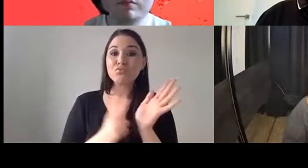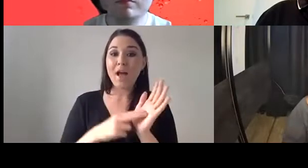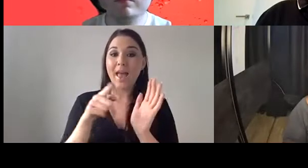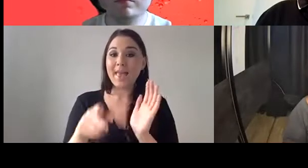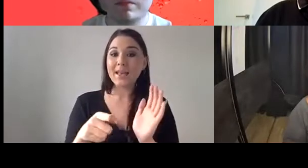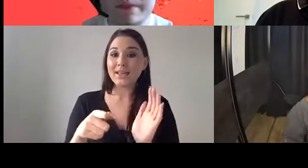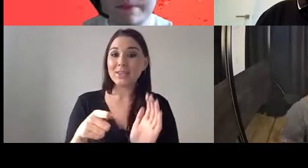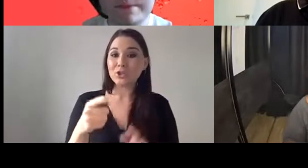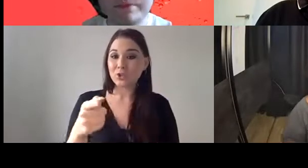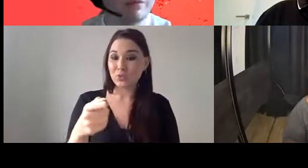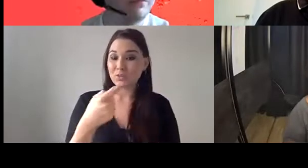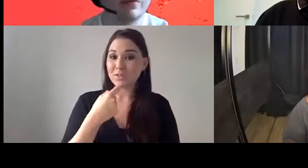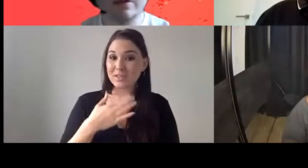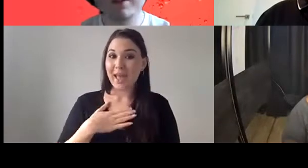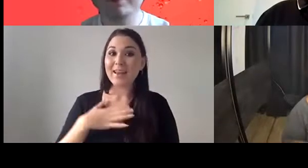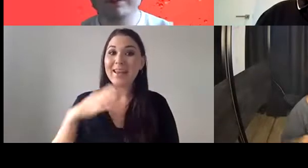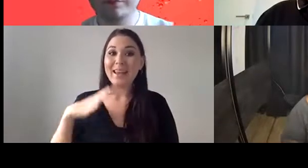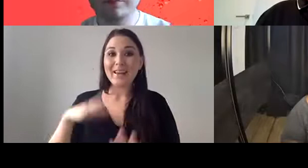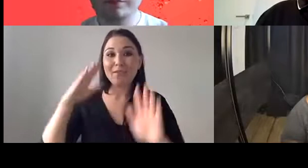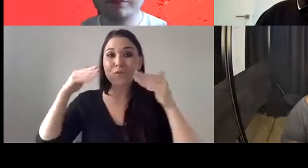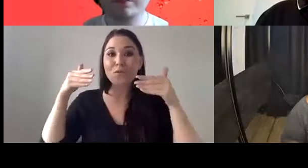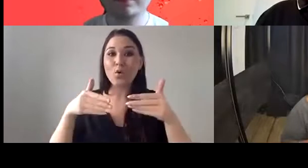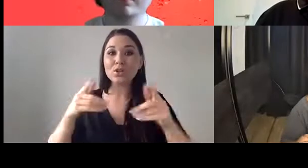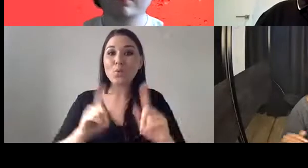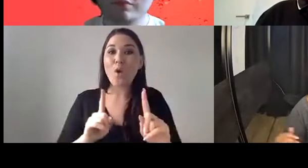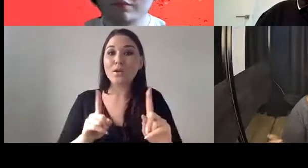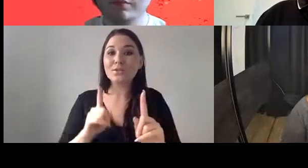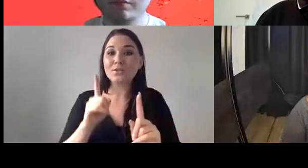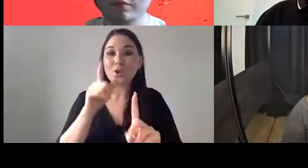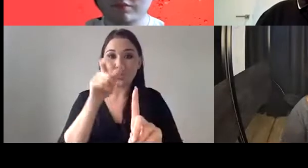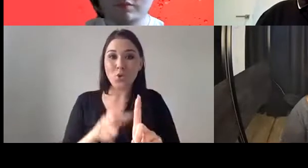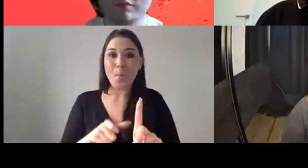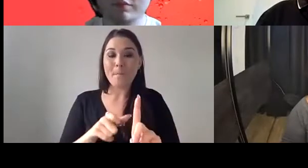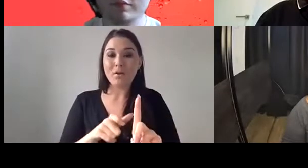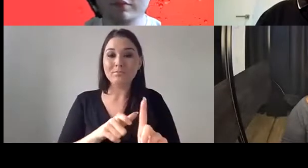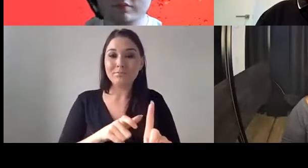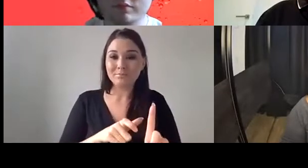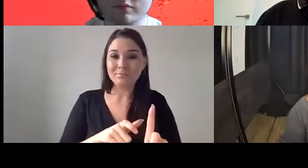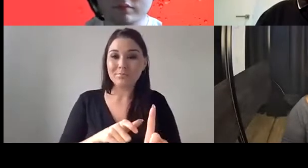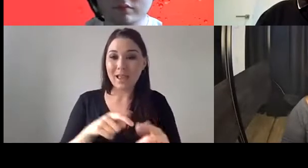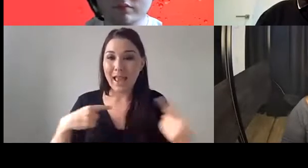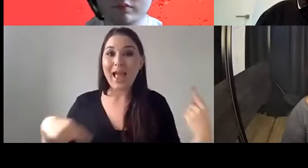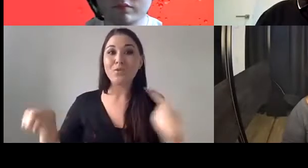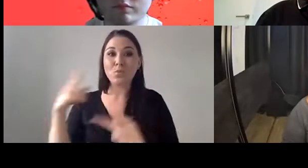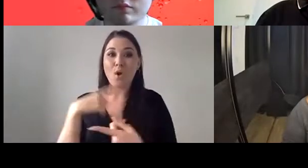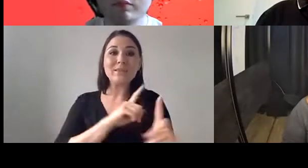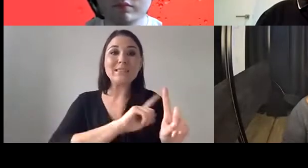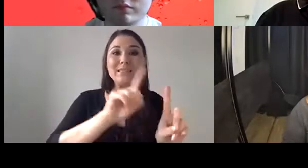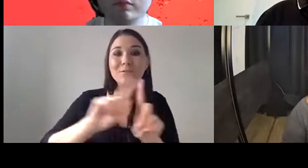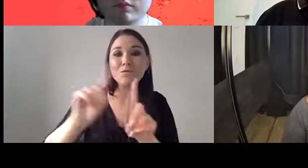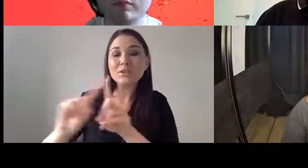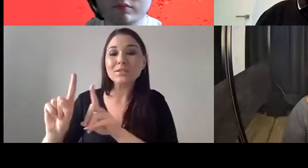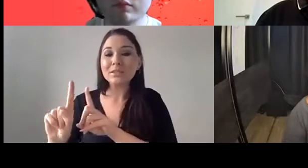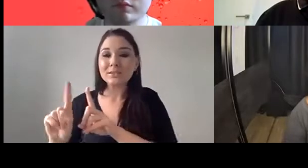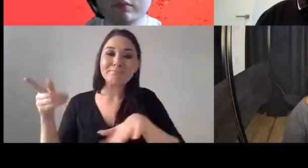the human being. I think just normalizing that everyone has different type of abilities and